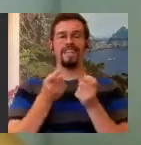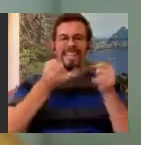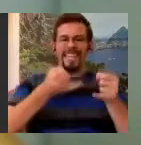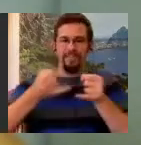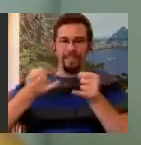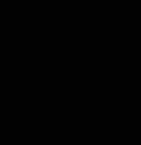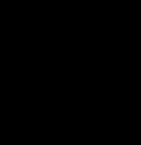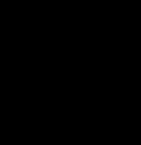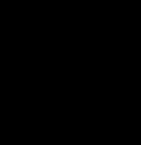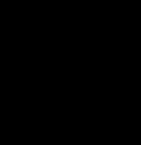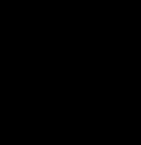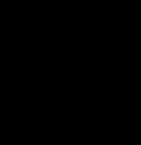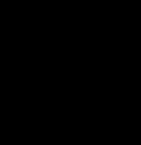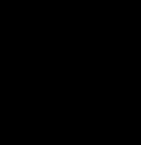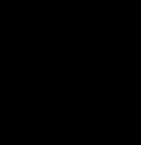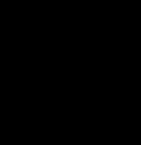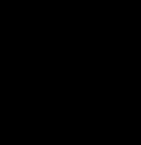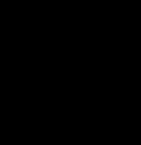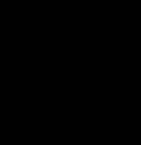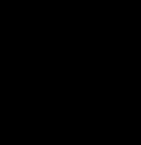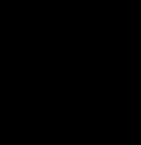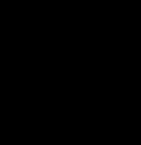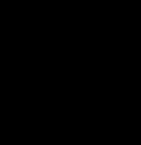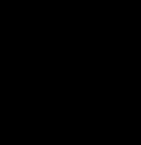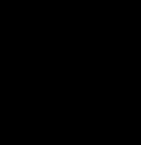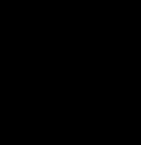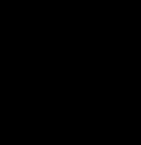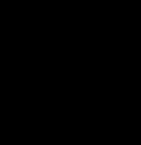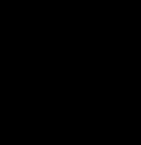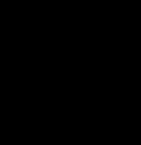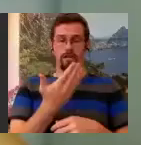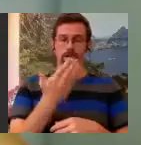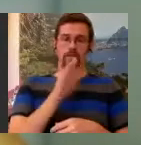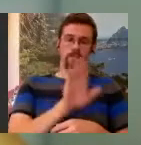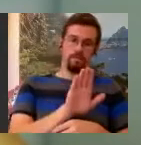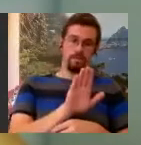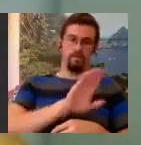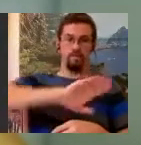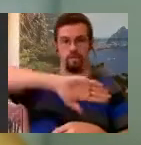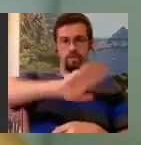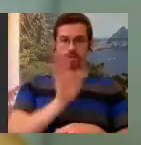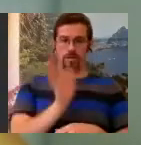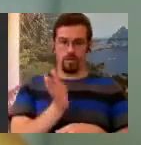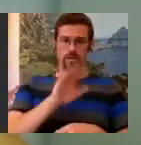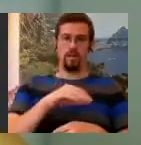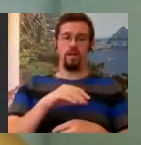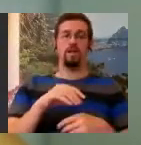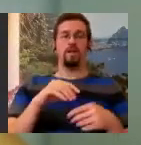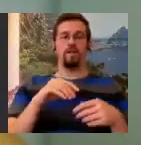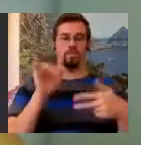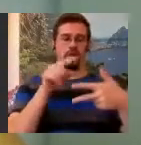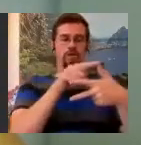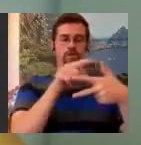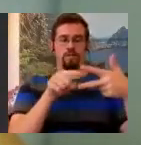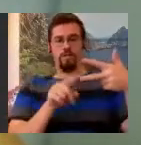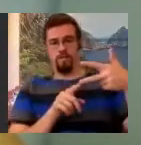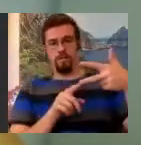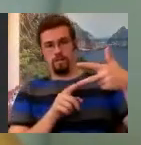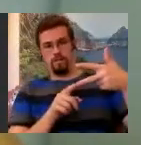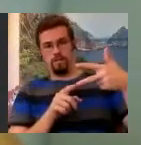so rotation, reflection, deletion, and the last, the one with the